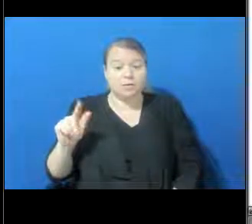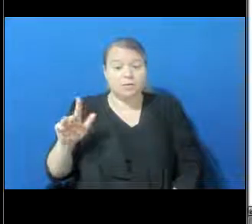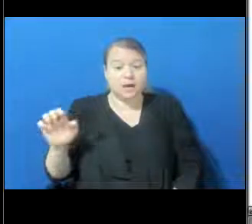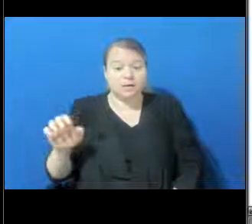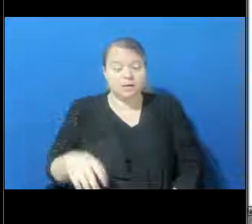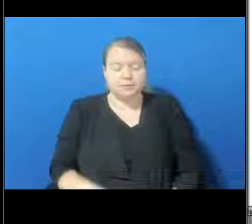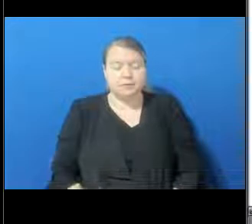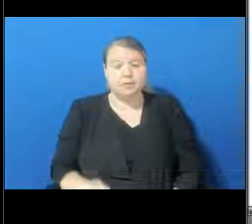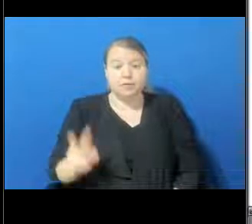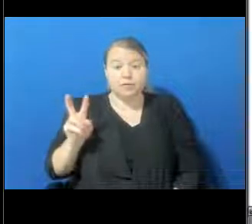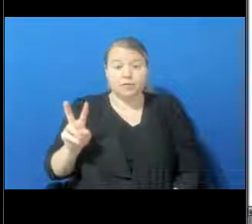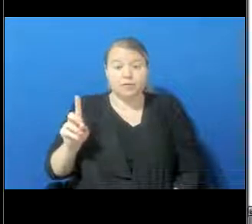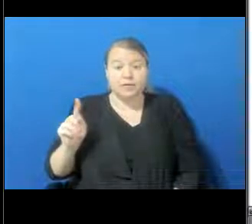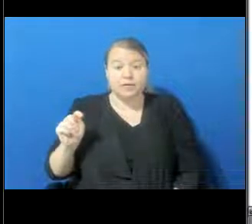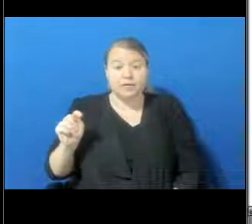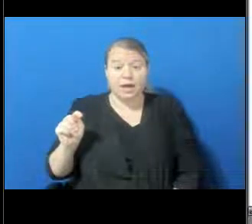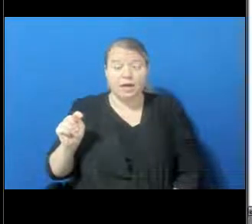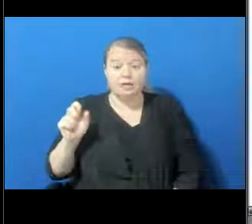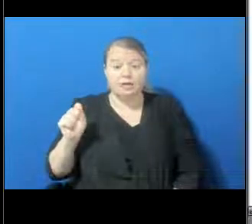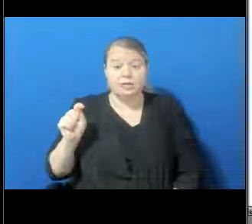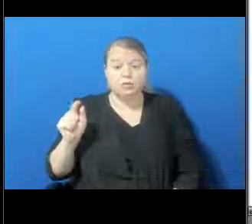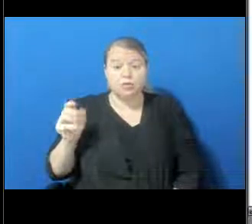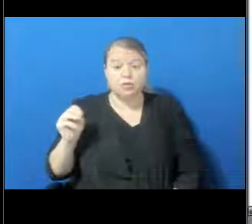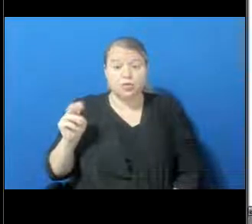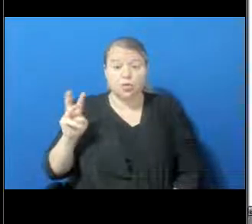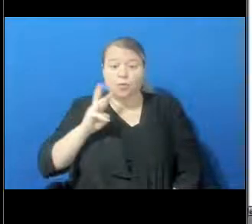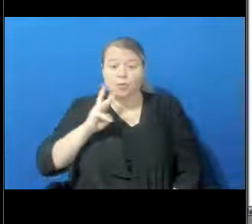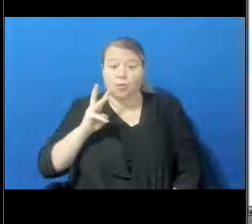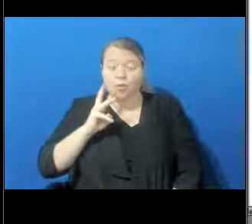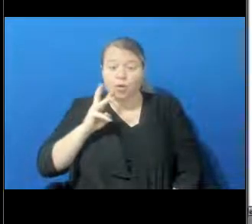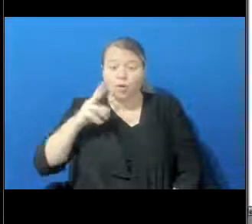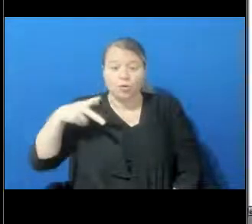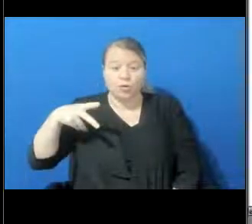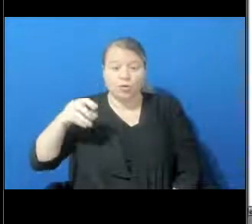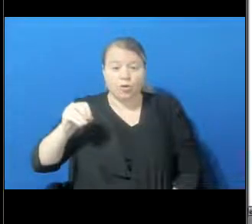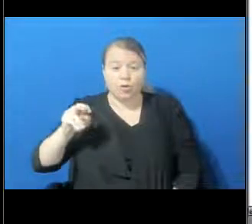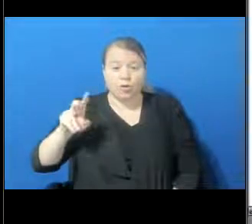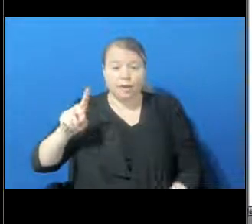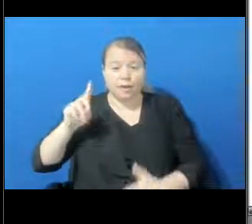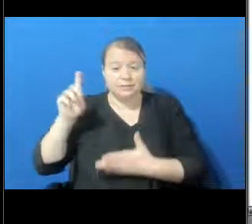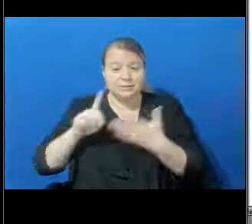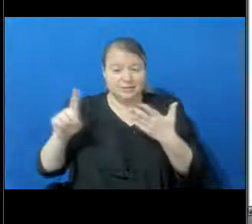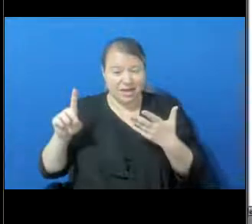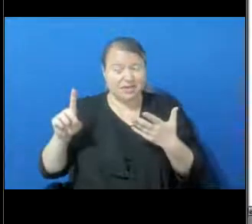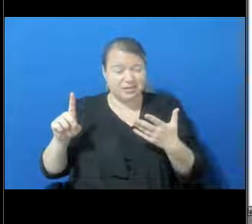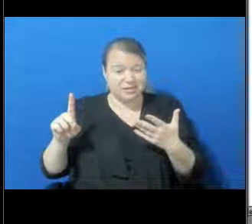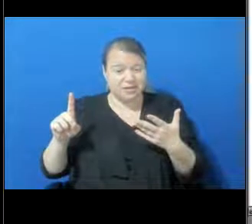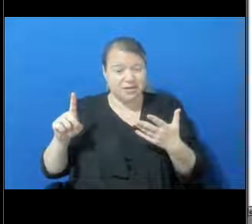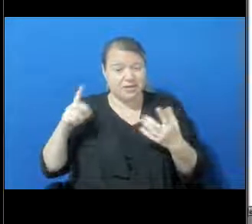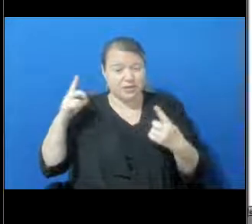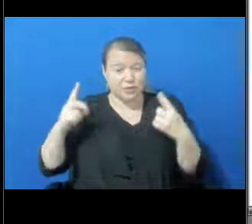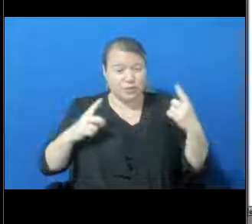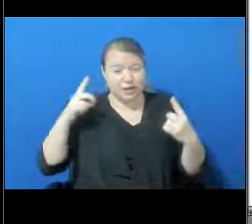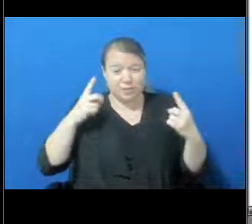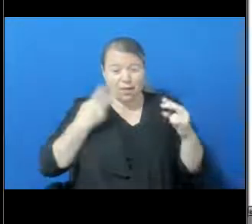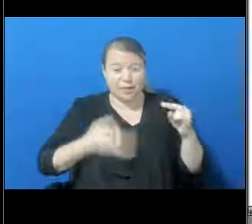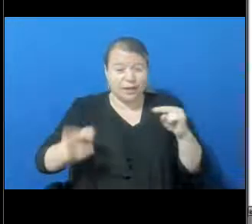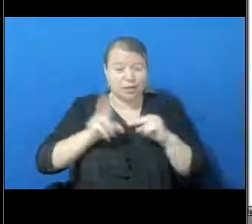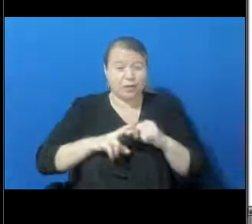VDOT stormwater pond design take into account increased precipitation expected as a result of